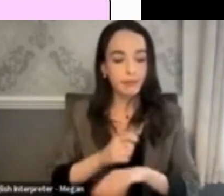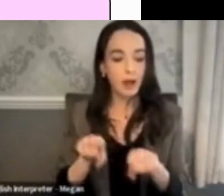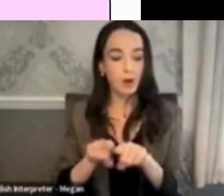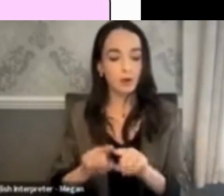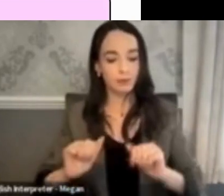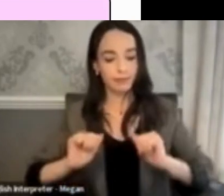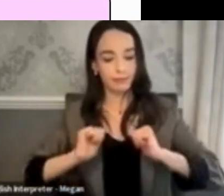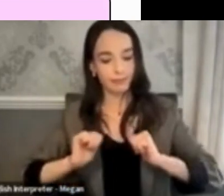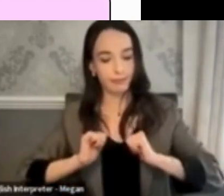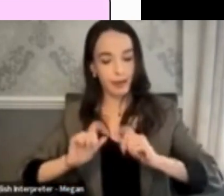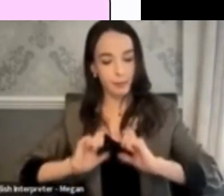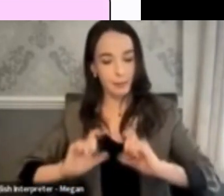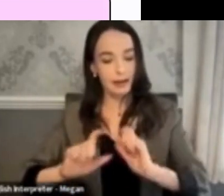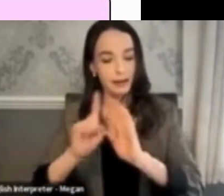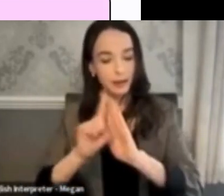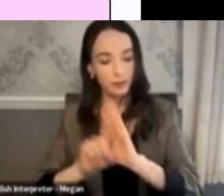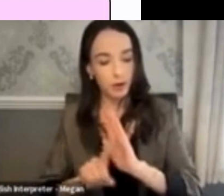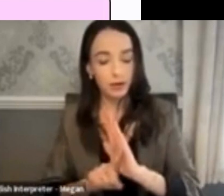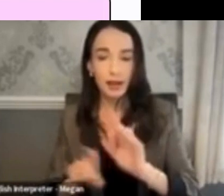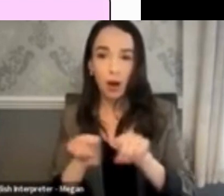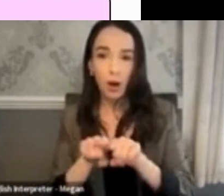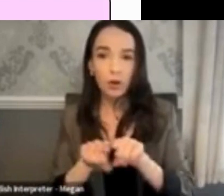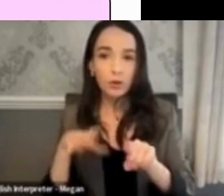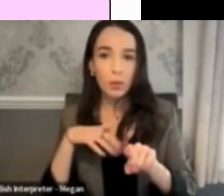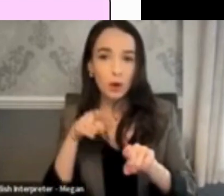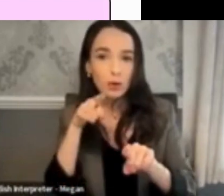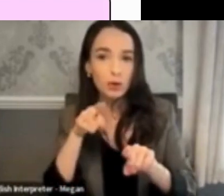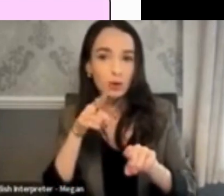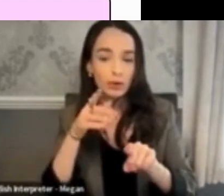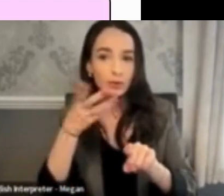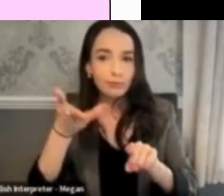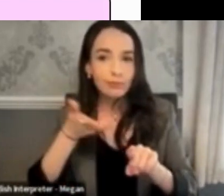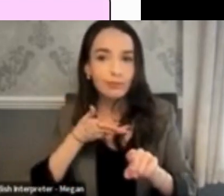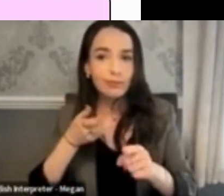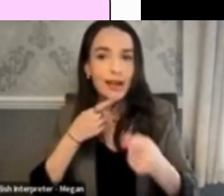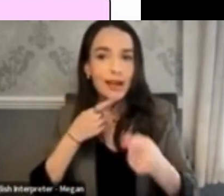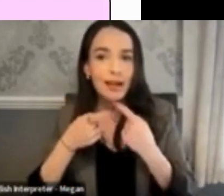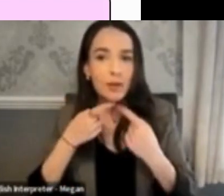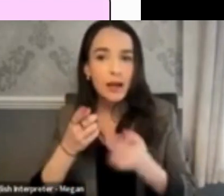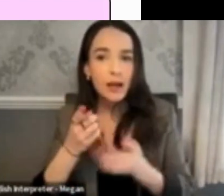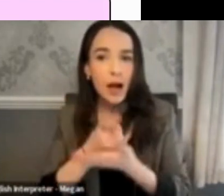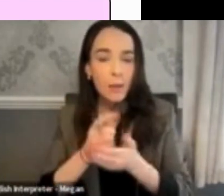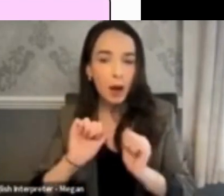share information about current assets. Subject to meeting those